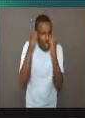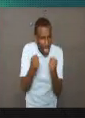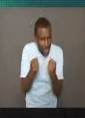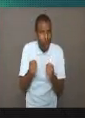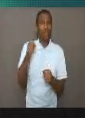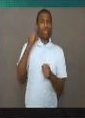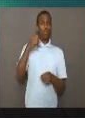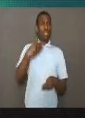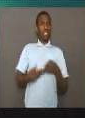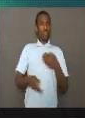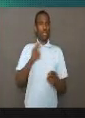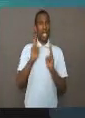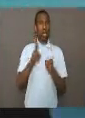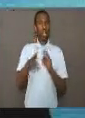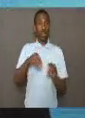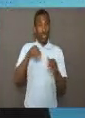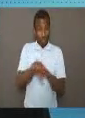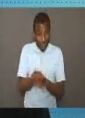simple harmonic motion?